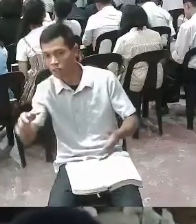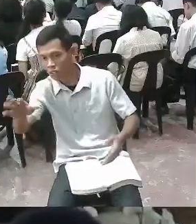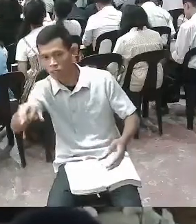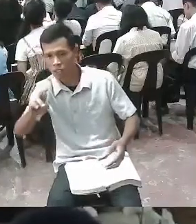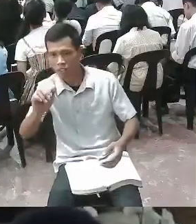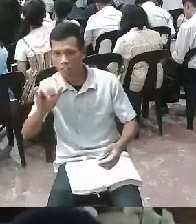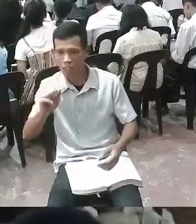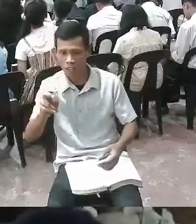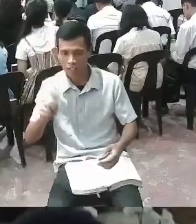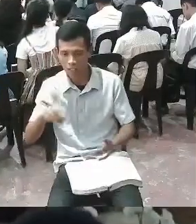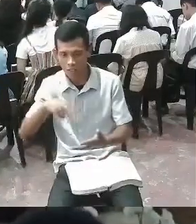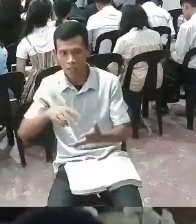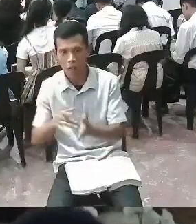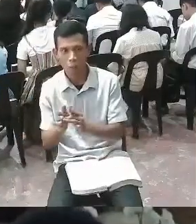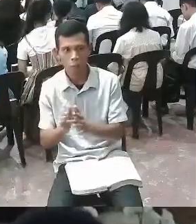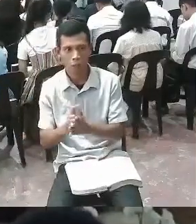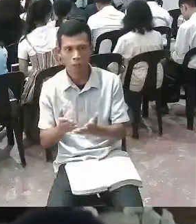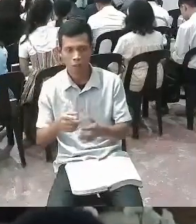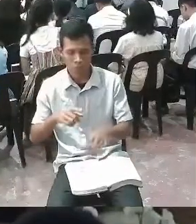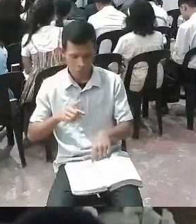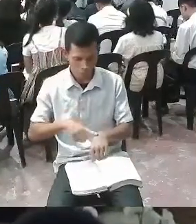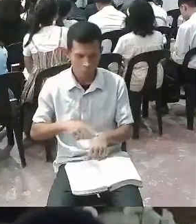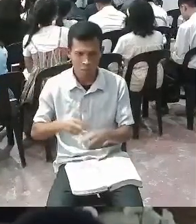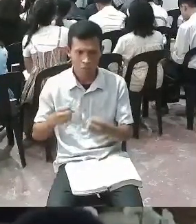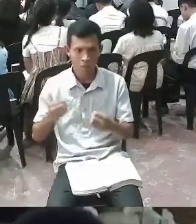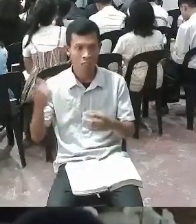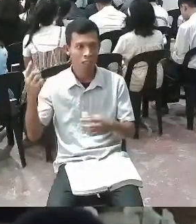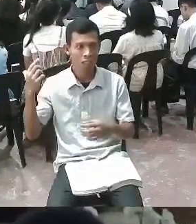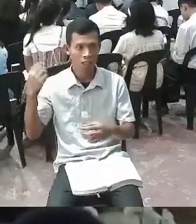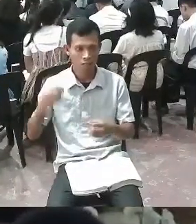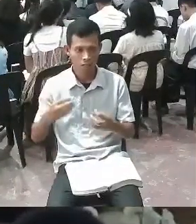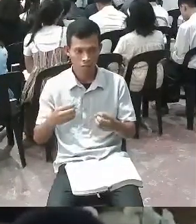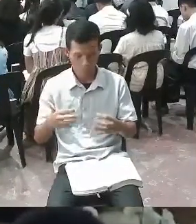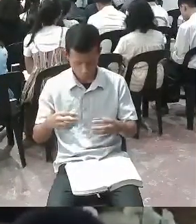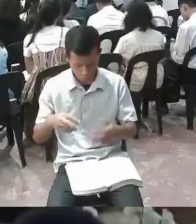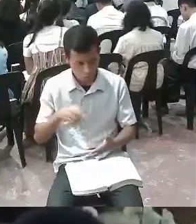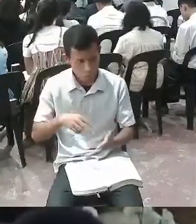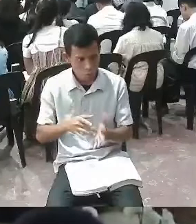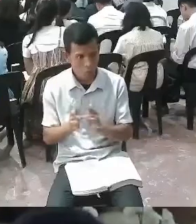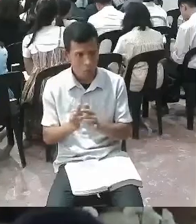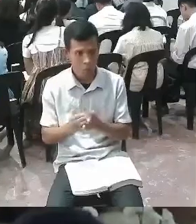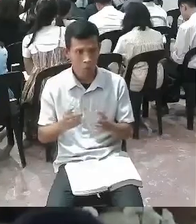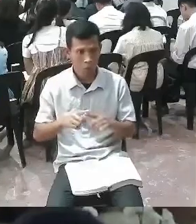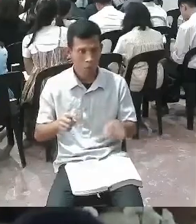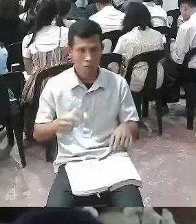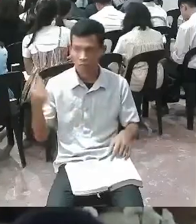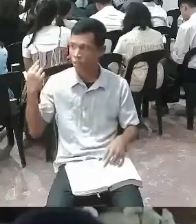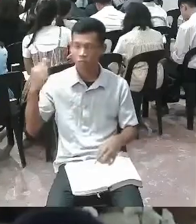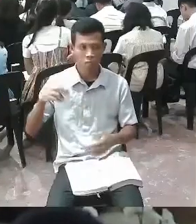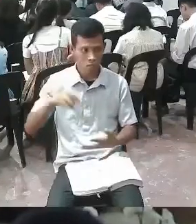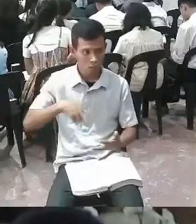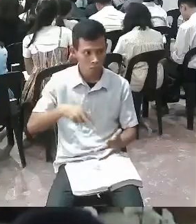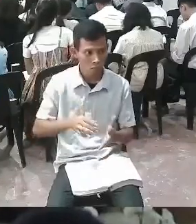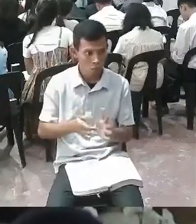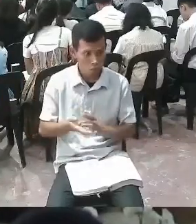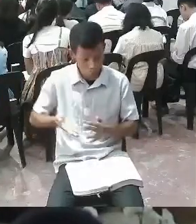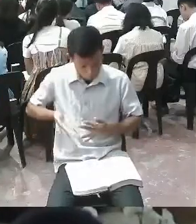Ryan's read the Bible through a couple times already. First Christian. When I read my Bible